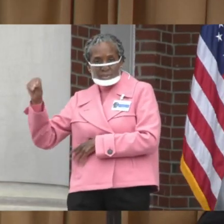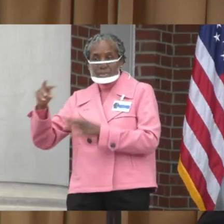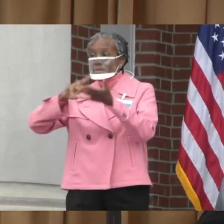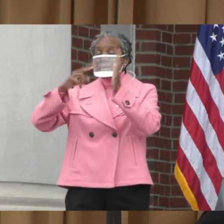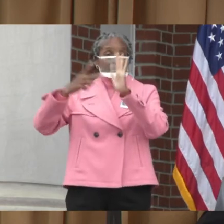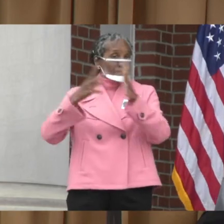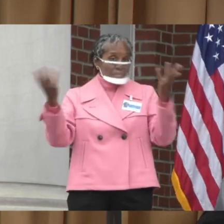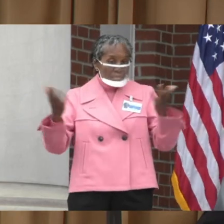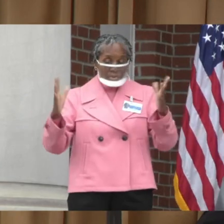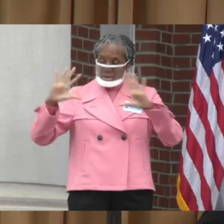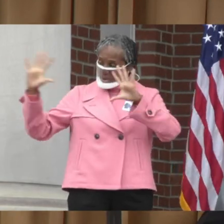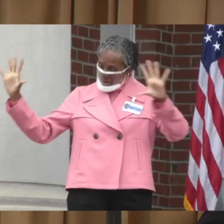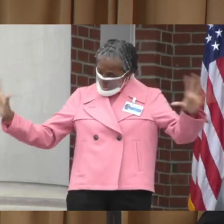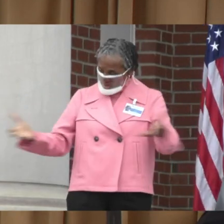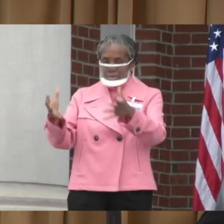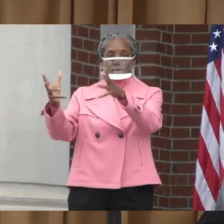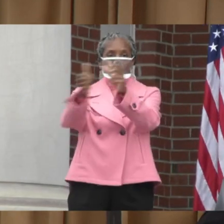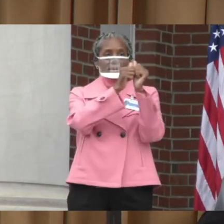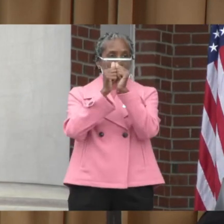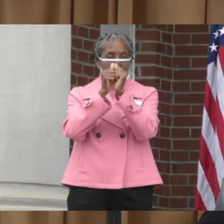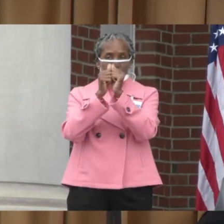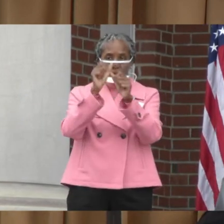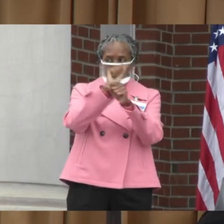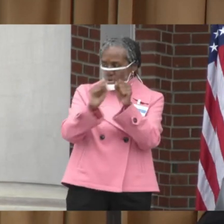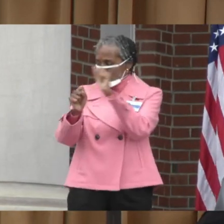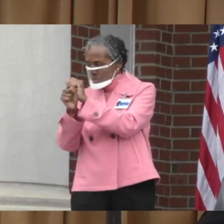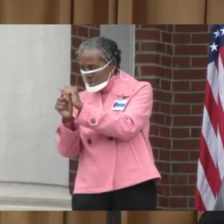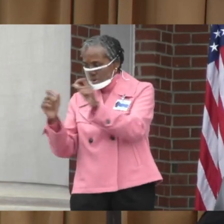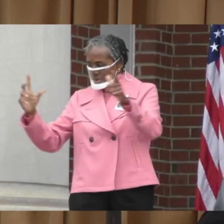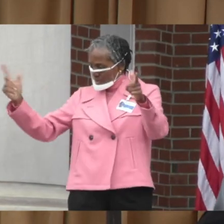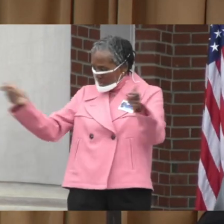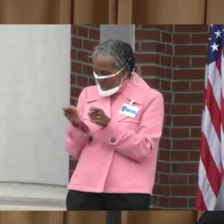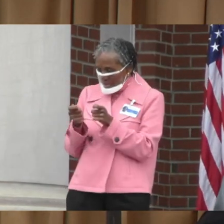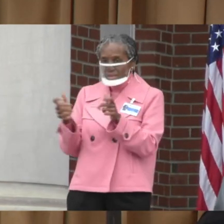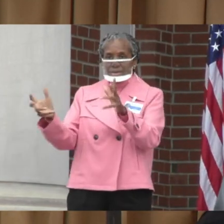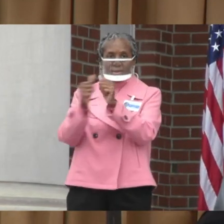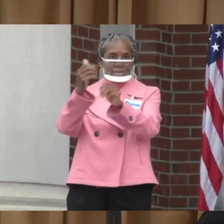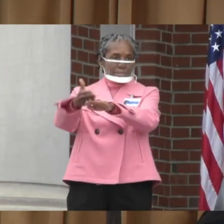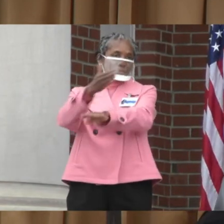This means, together, we pull more even, we pull better.